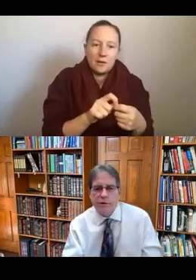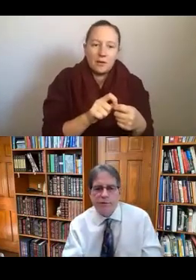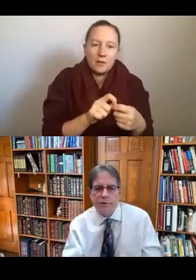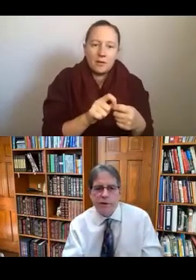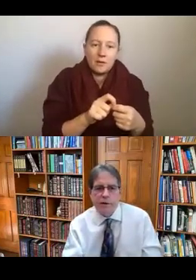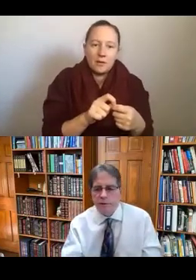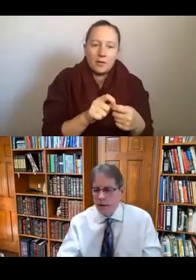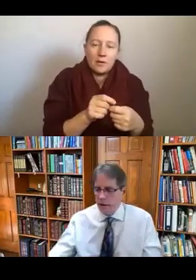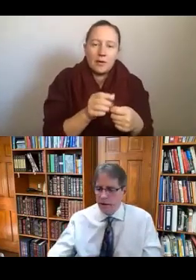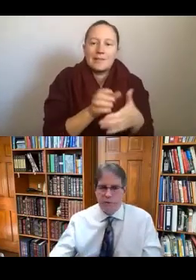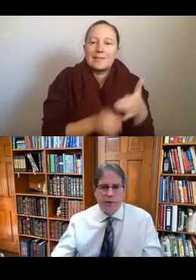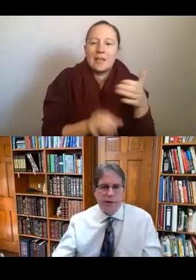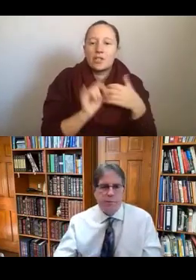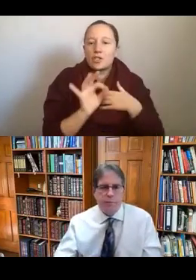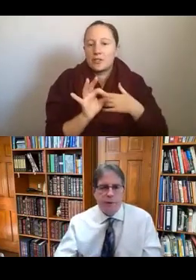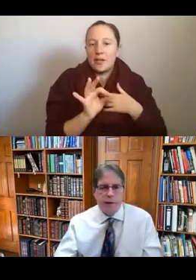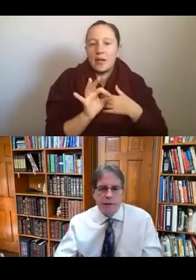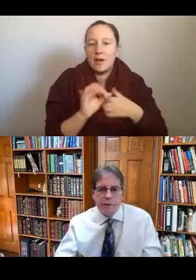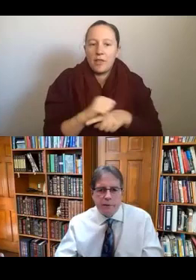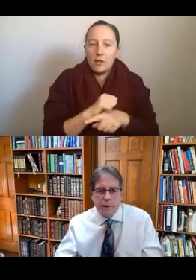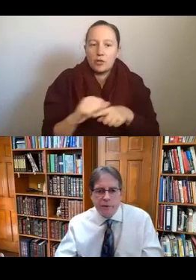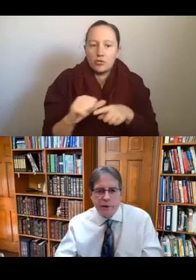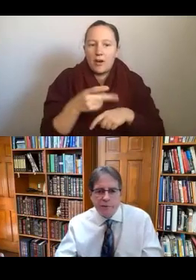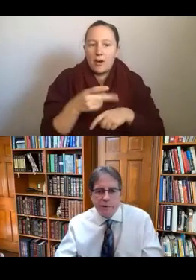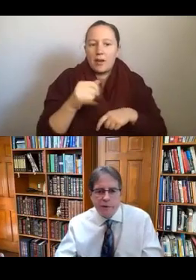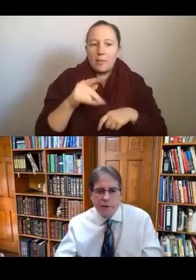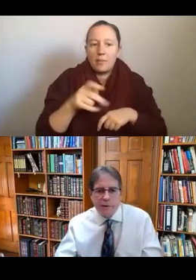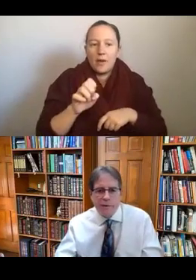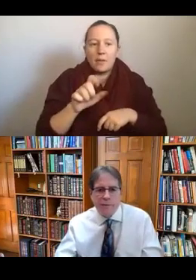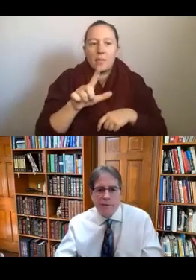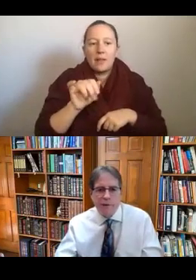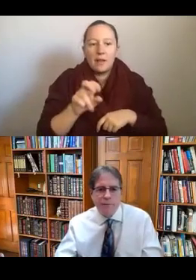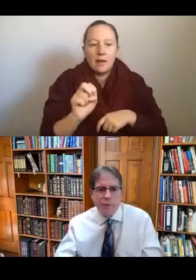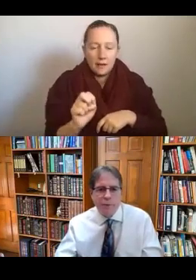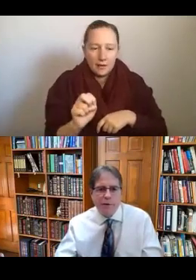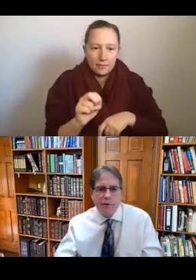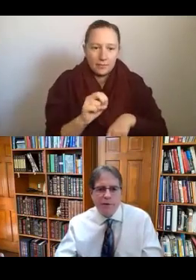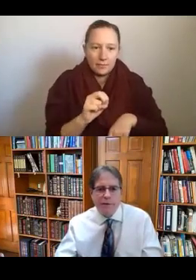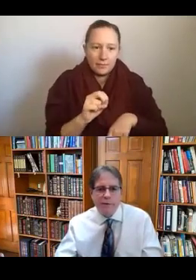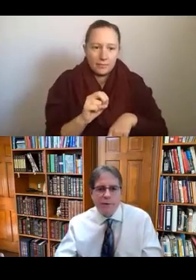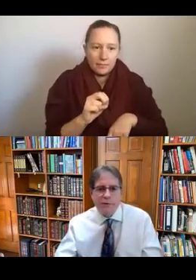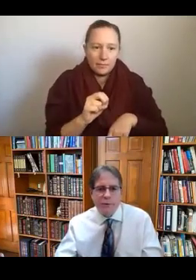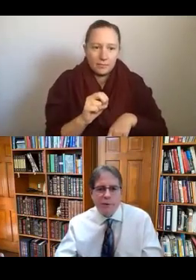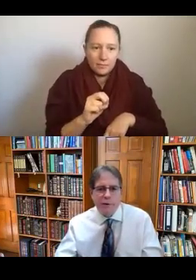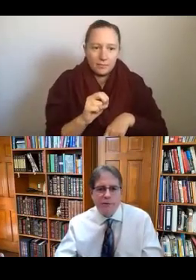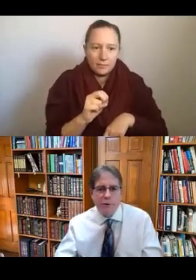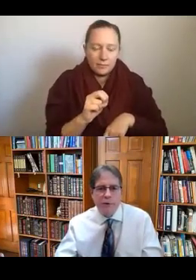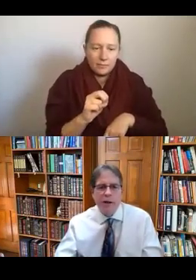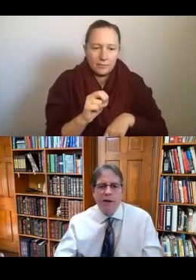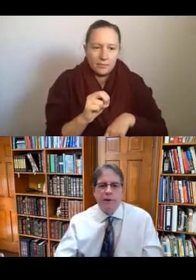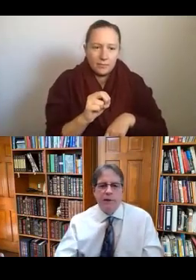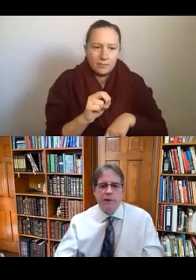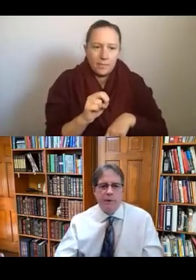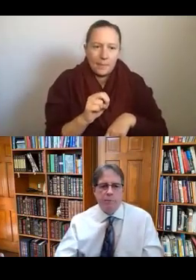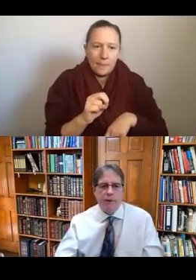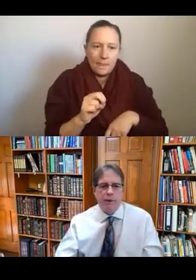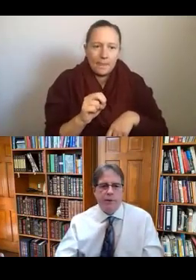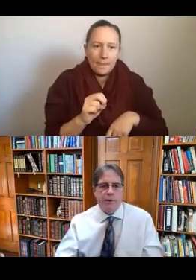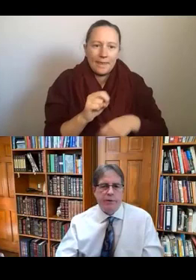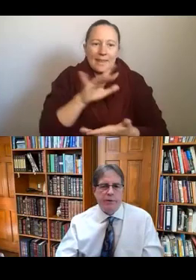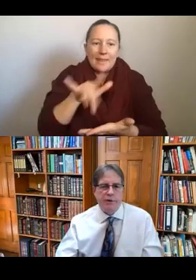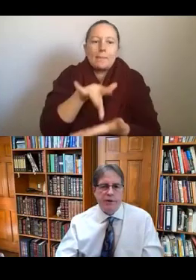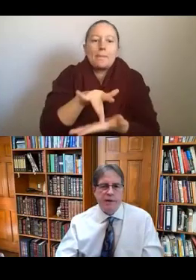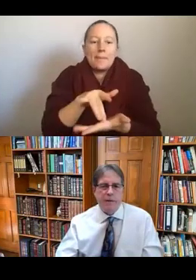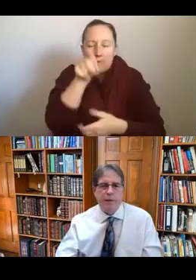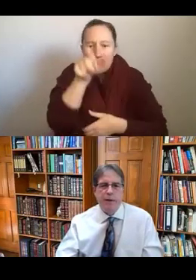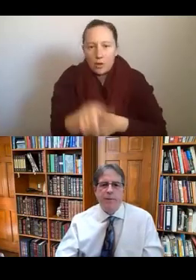sections of the training pipeline. Sorry, I don't have a pointer that works very well here for you. But in the middle panel